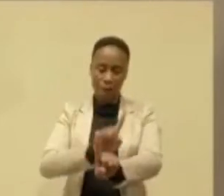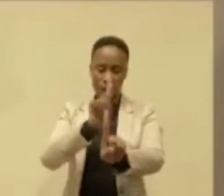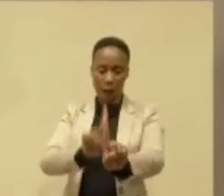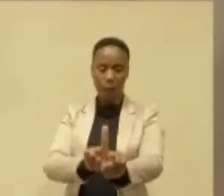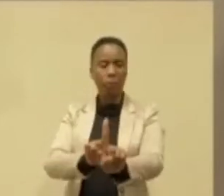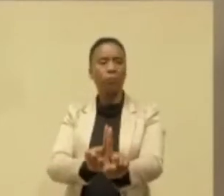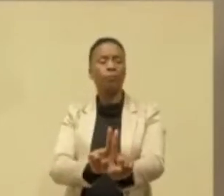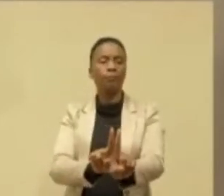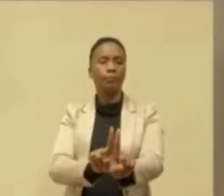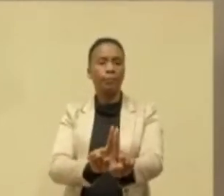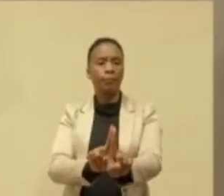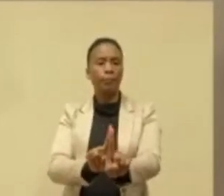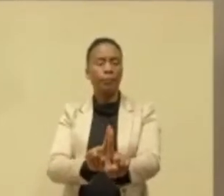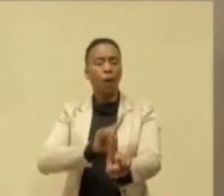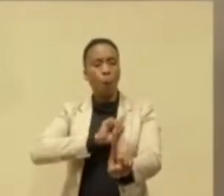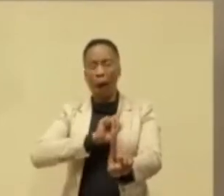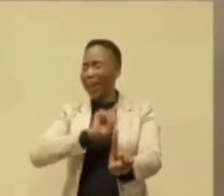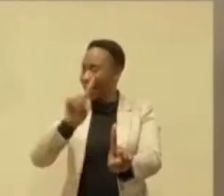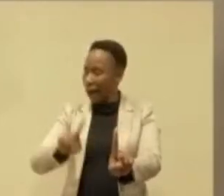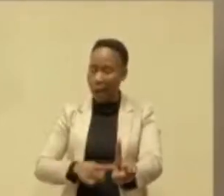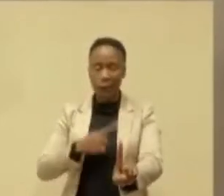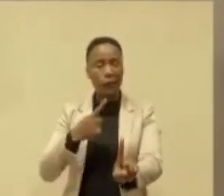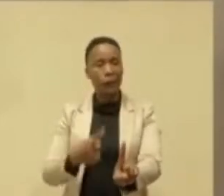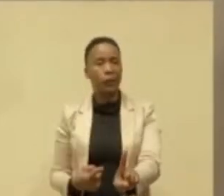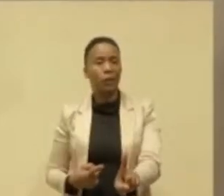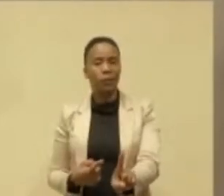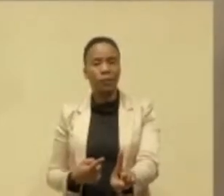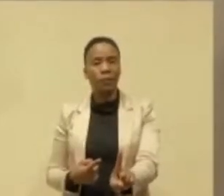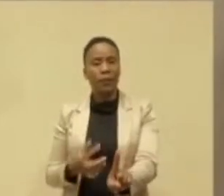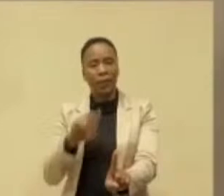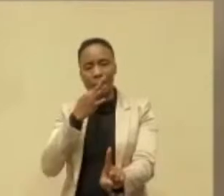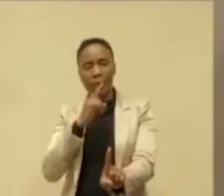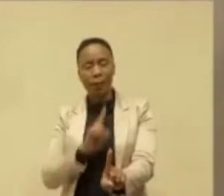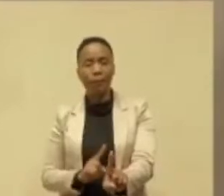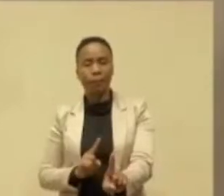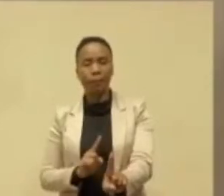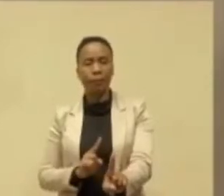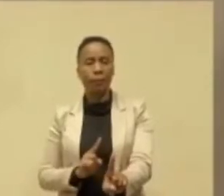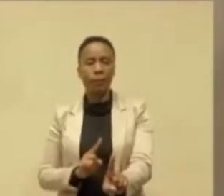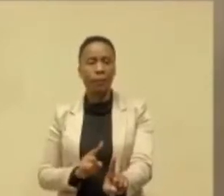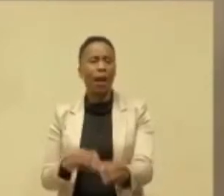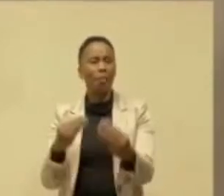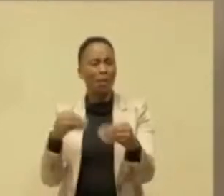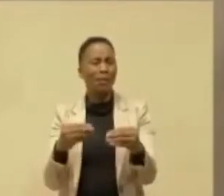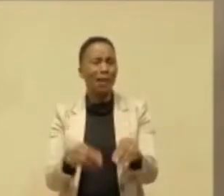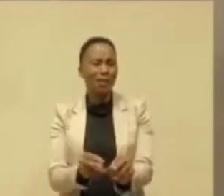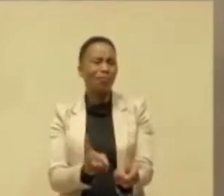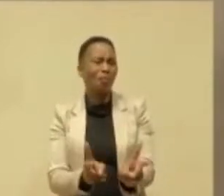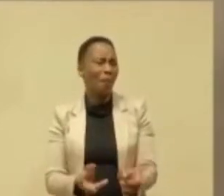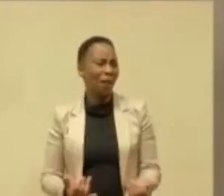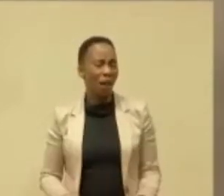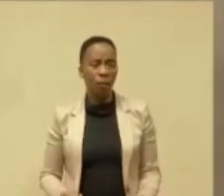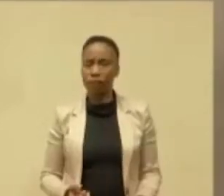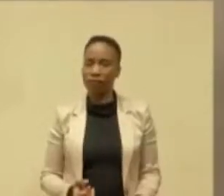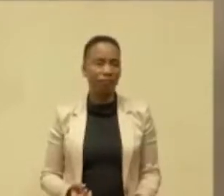can't be it can't be that it is business as usual